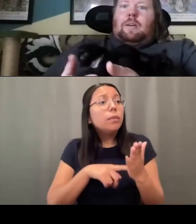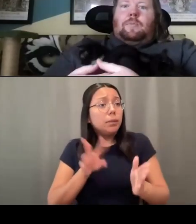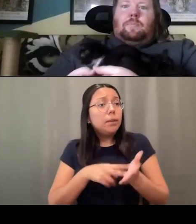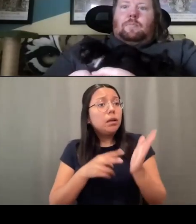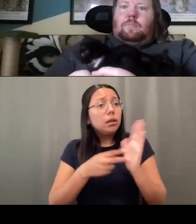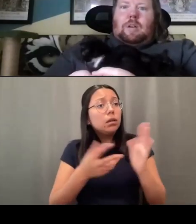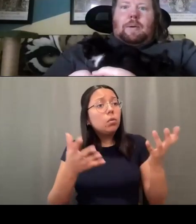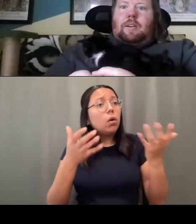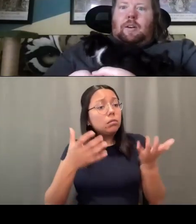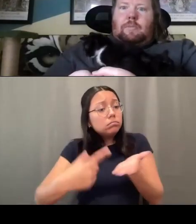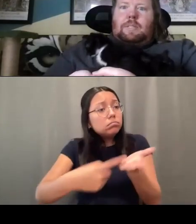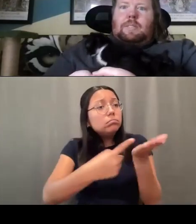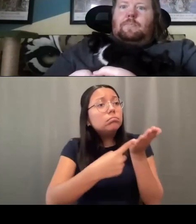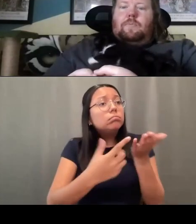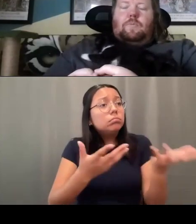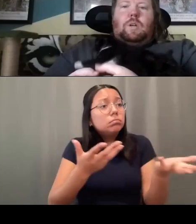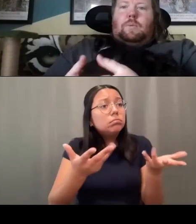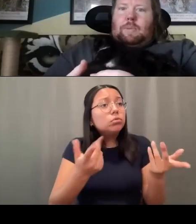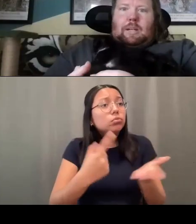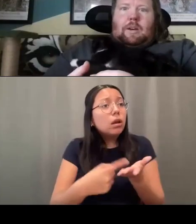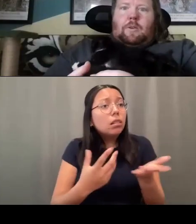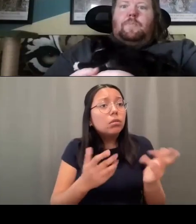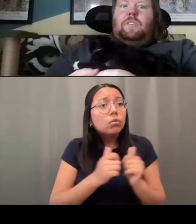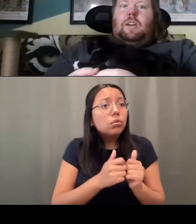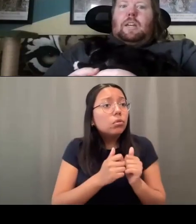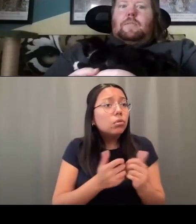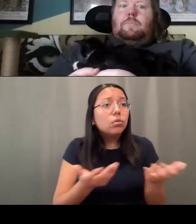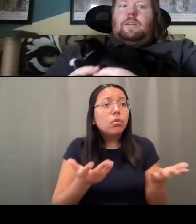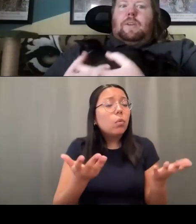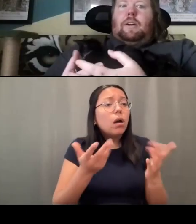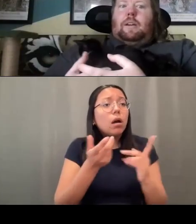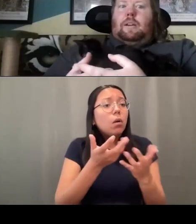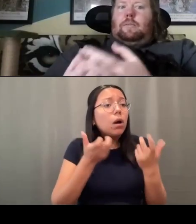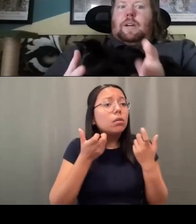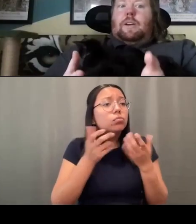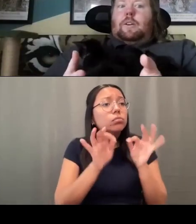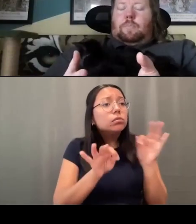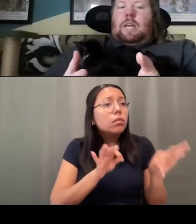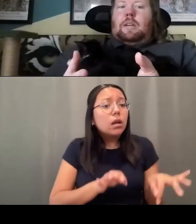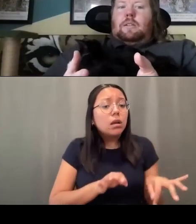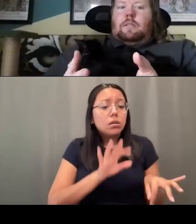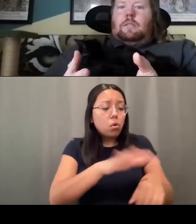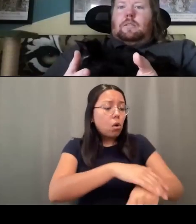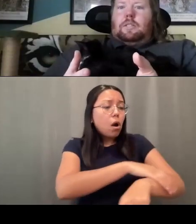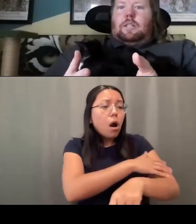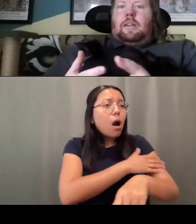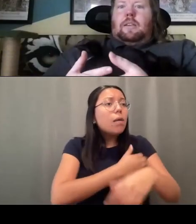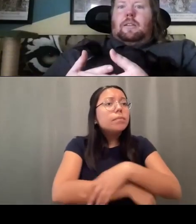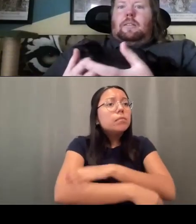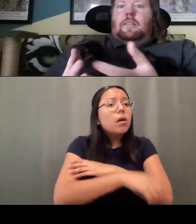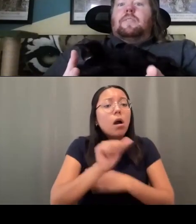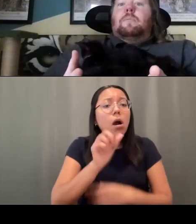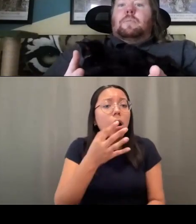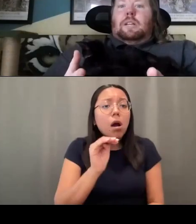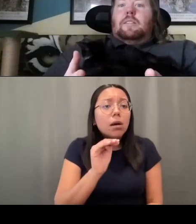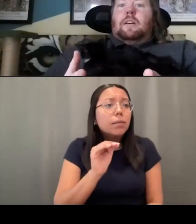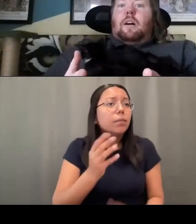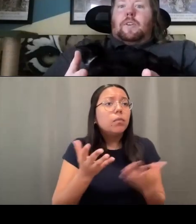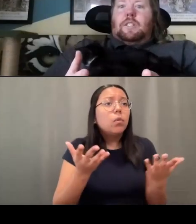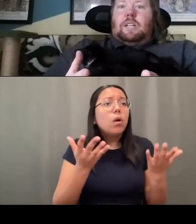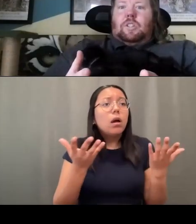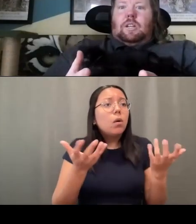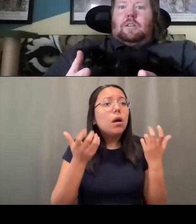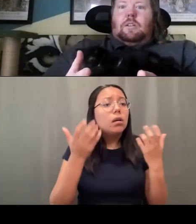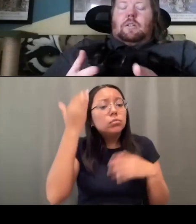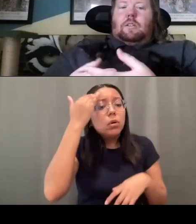What do you want to tell me about your arms? What do you want Yeah. me to know? And it's something very, very open to let them lead